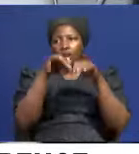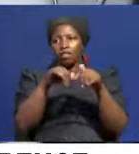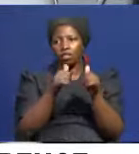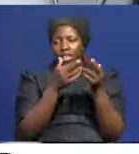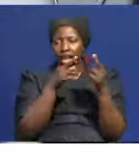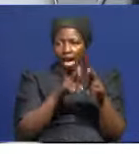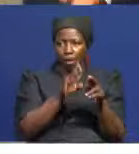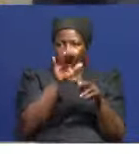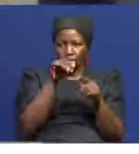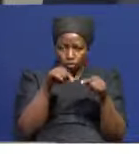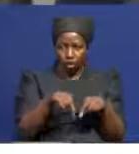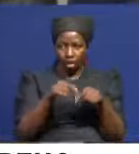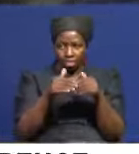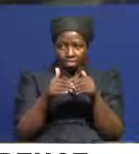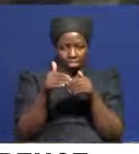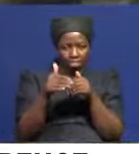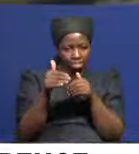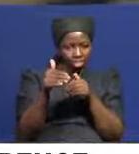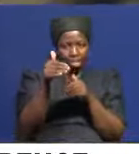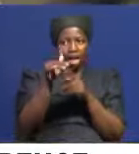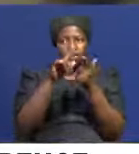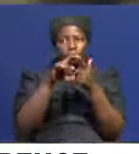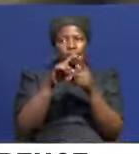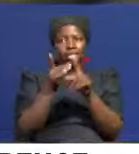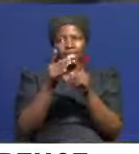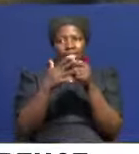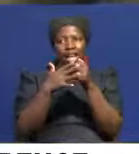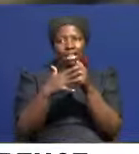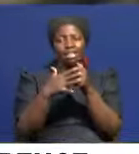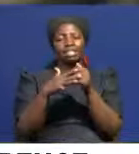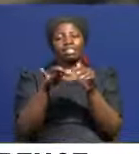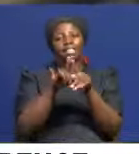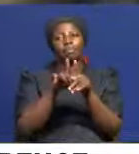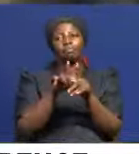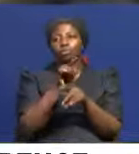from today and will run all the way to the 9th. And of course,